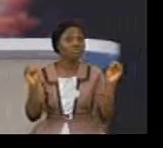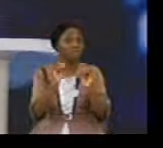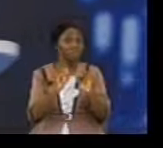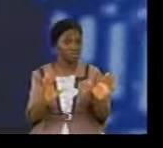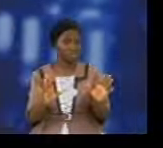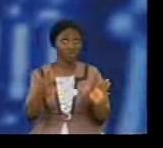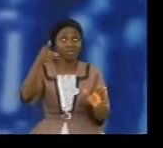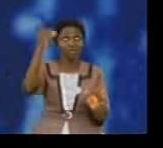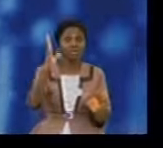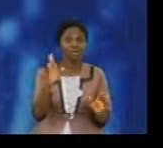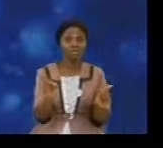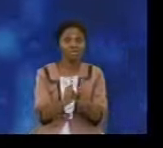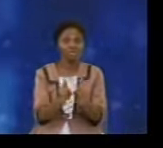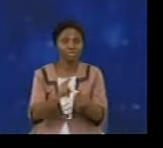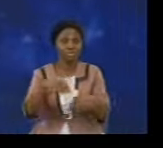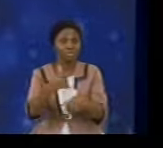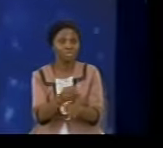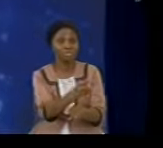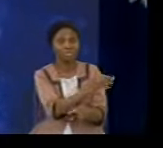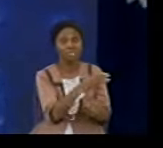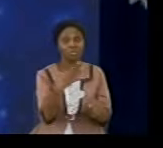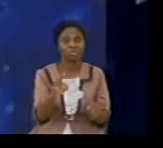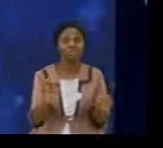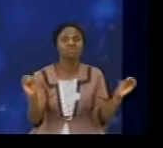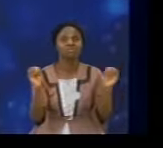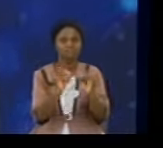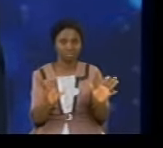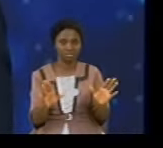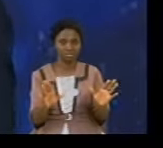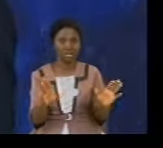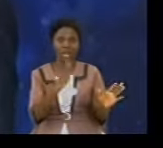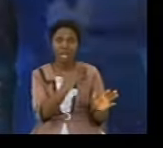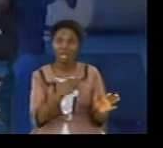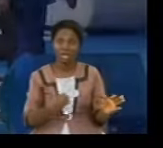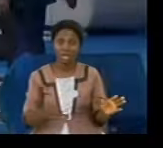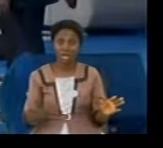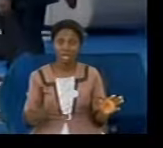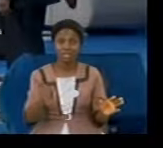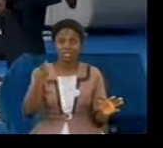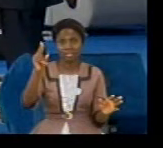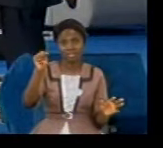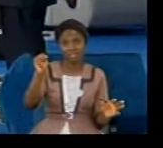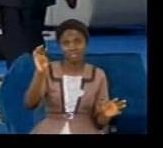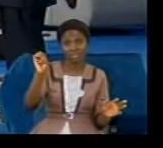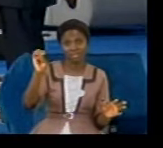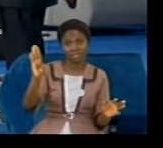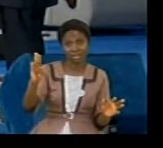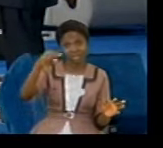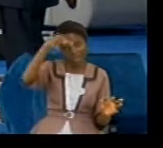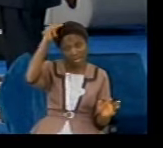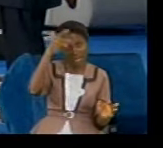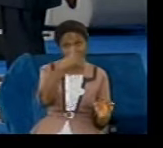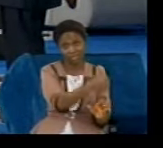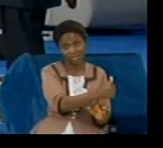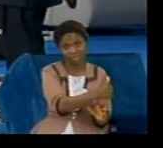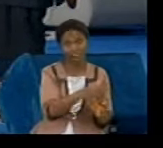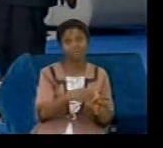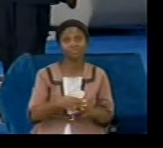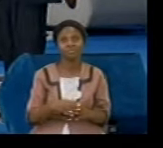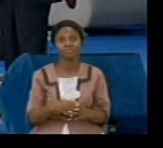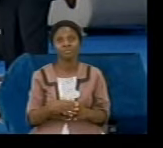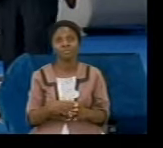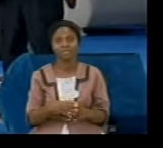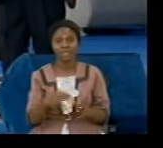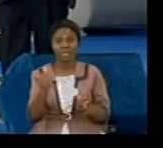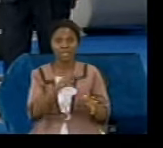makes them of nothing. And Nebuchadnezzar himself, an emperor, Nebuchadnezzar himself, a